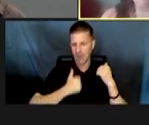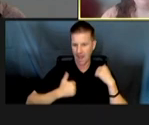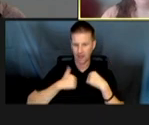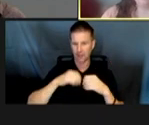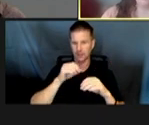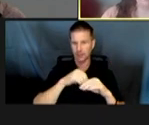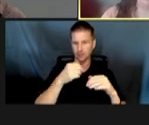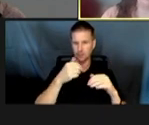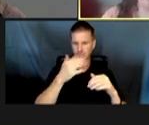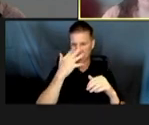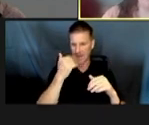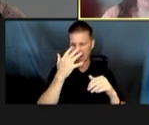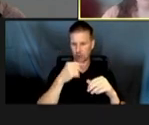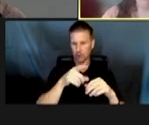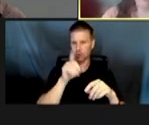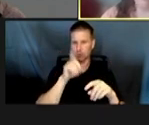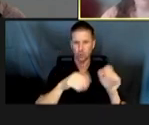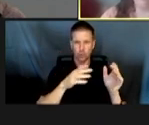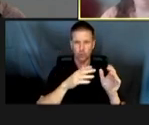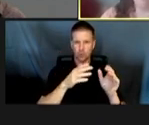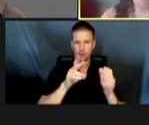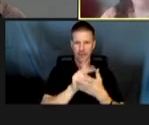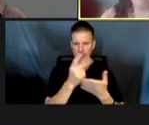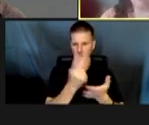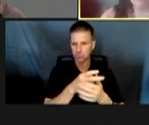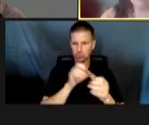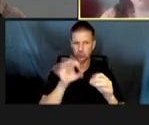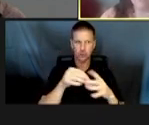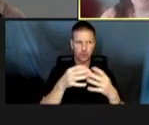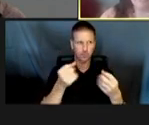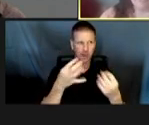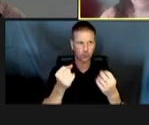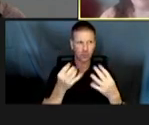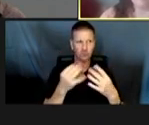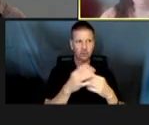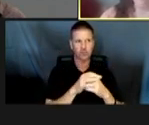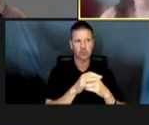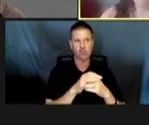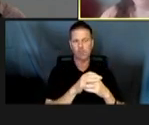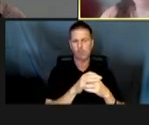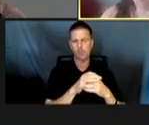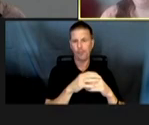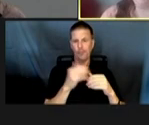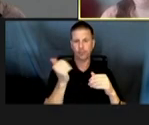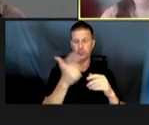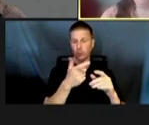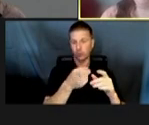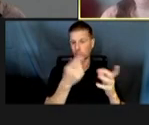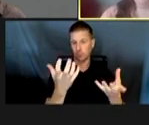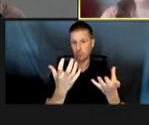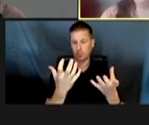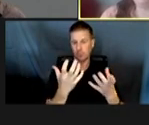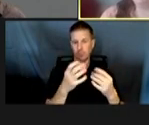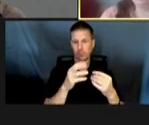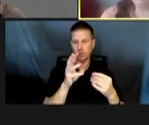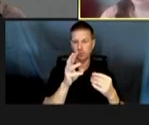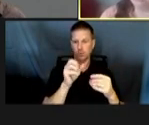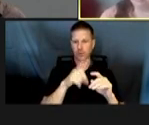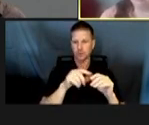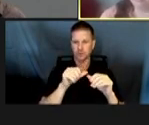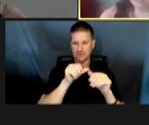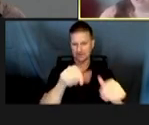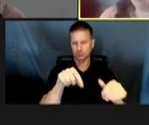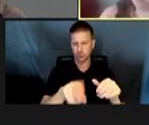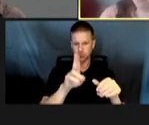bed, and she couldn't even prepare food or put any food in the microwave in her kitchen. And all she wanted was to keep this